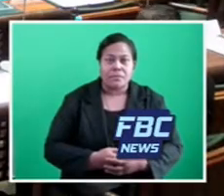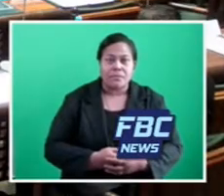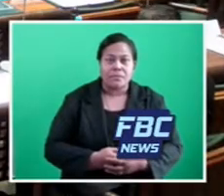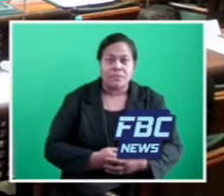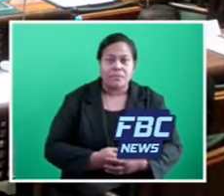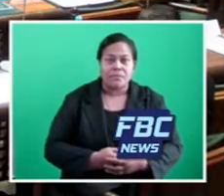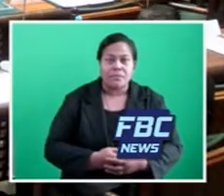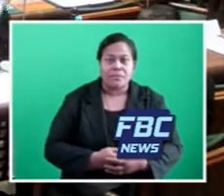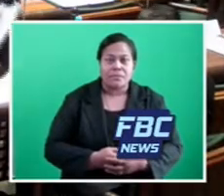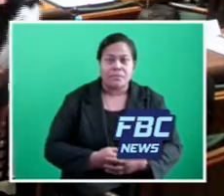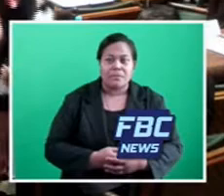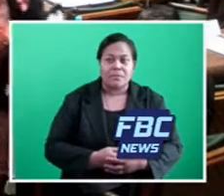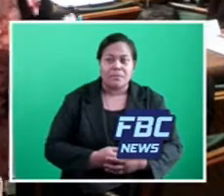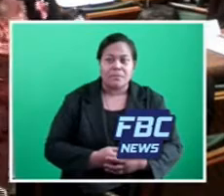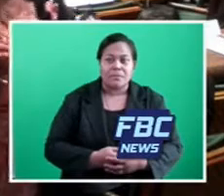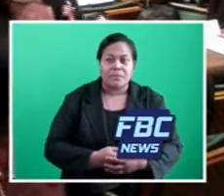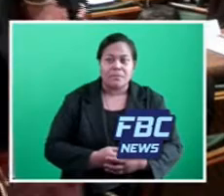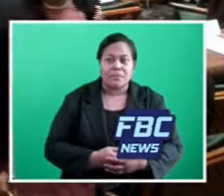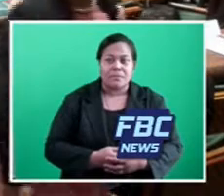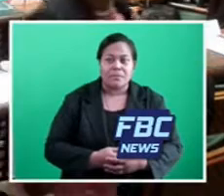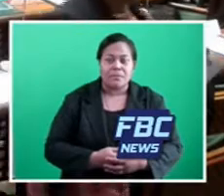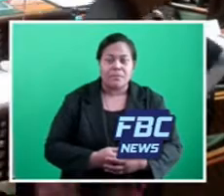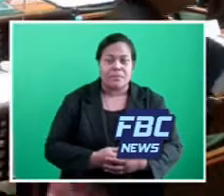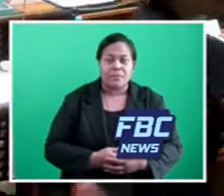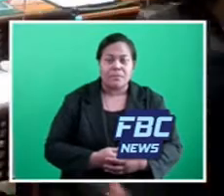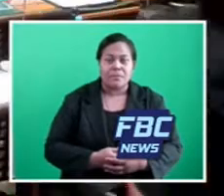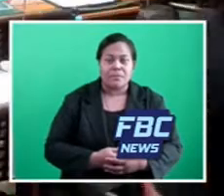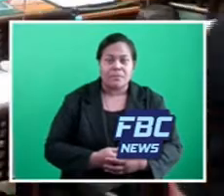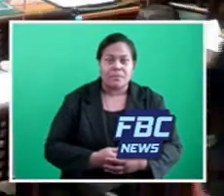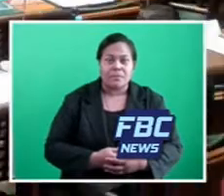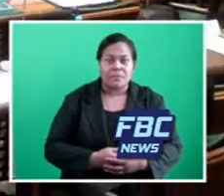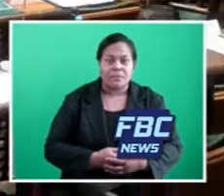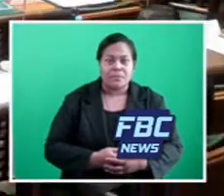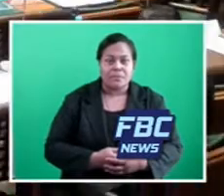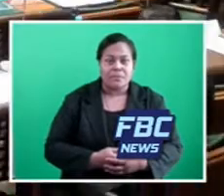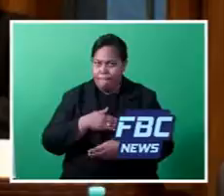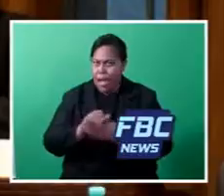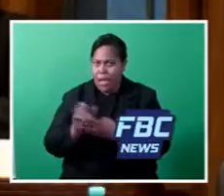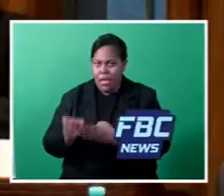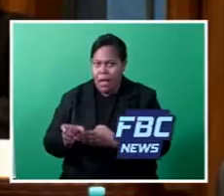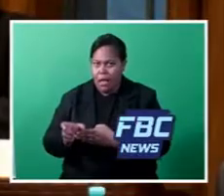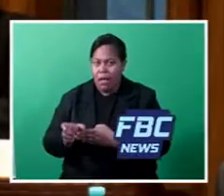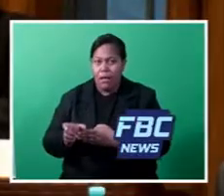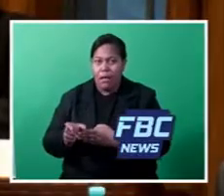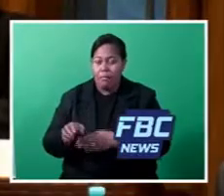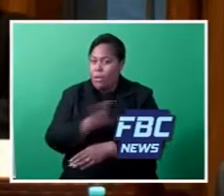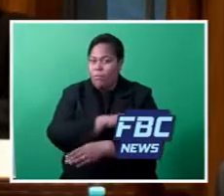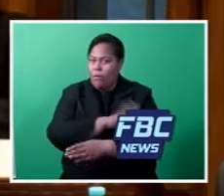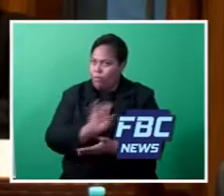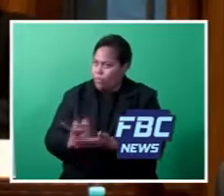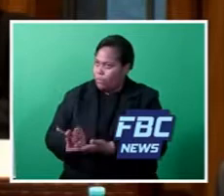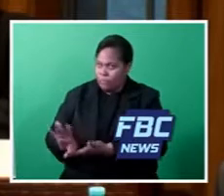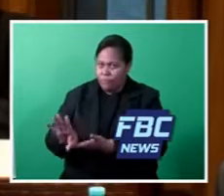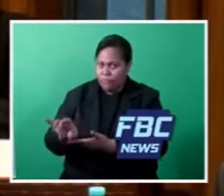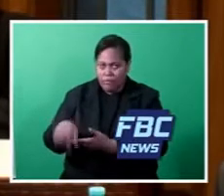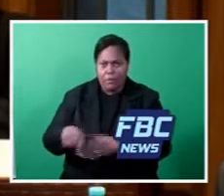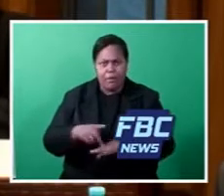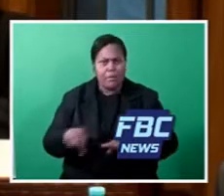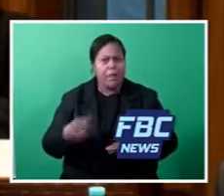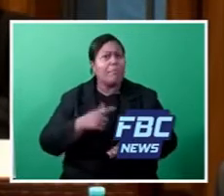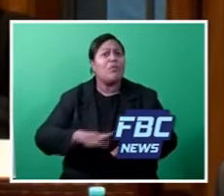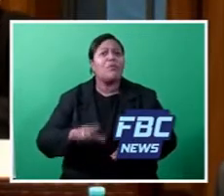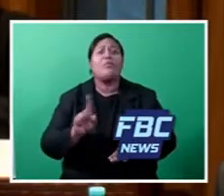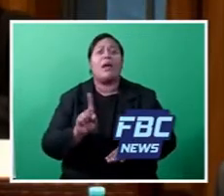If a member from this side of the House made a statement, my leader will not hesitate to remove him from Parliament immediately, because it has caused racial